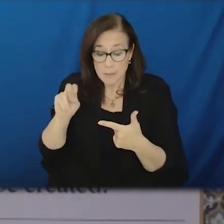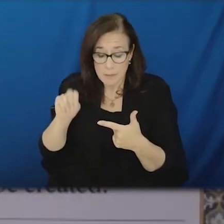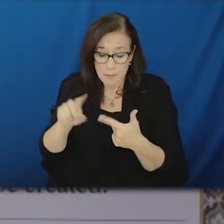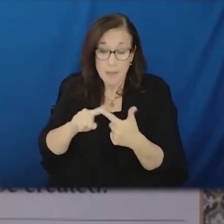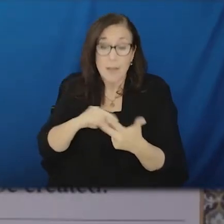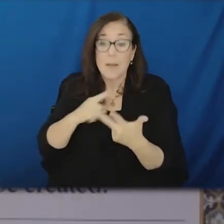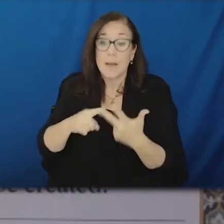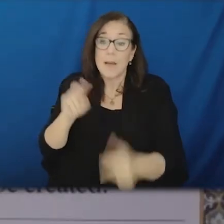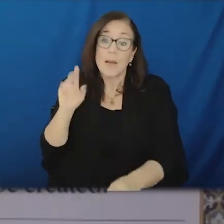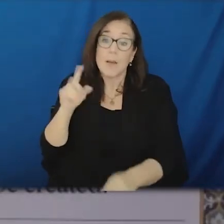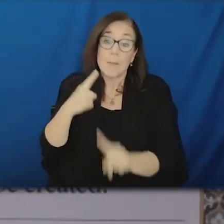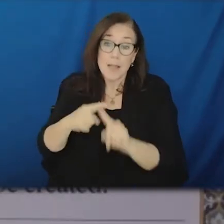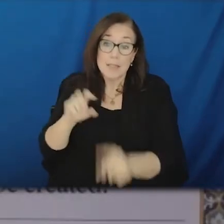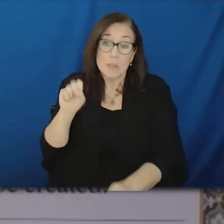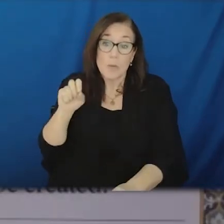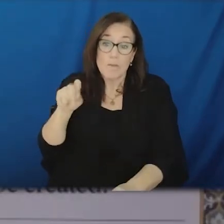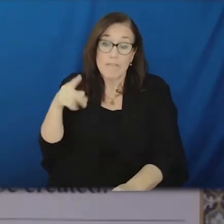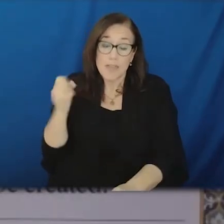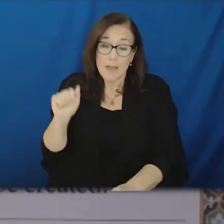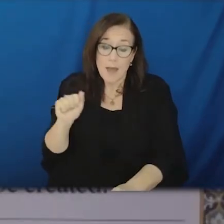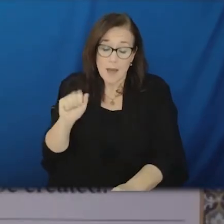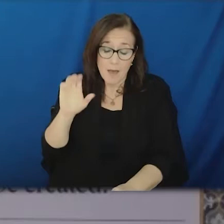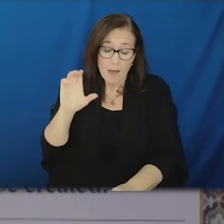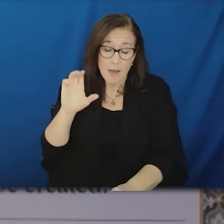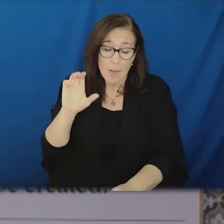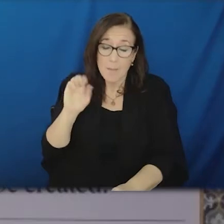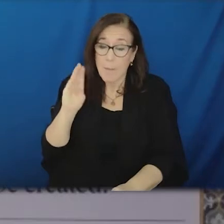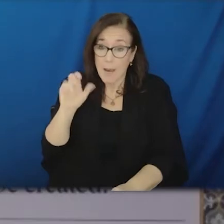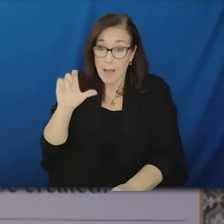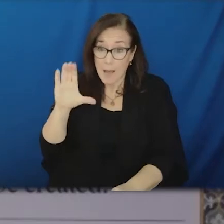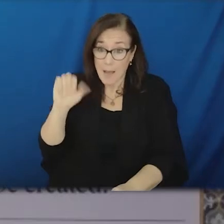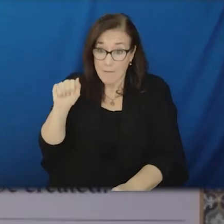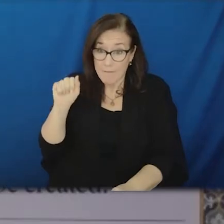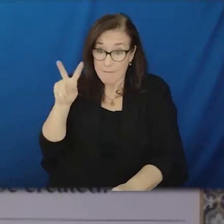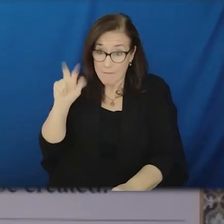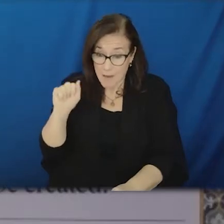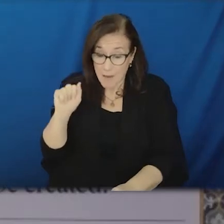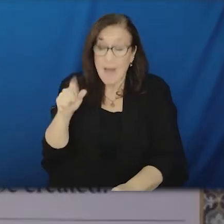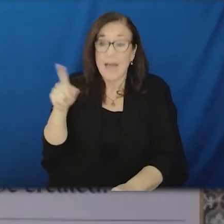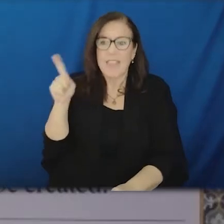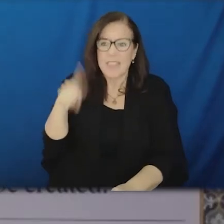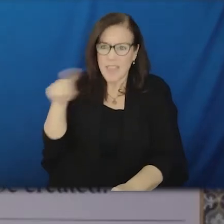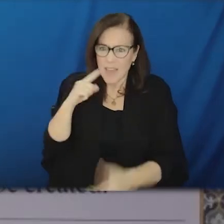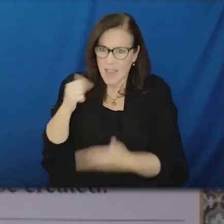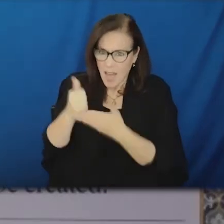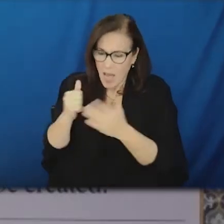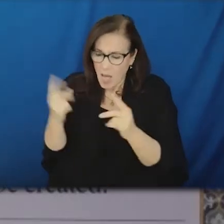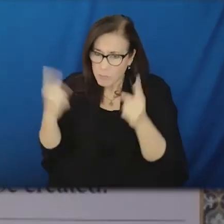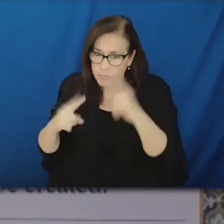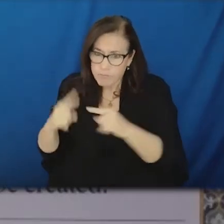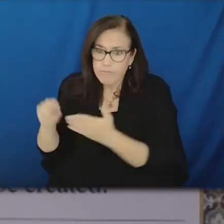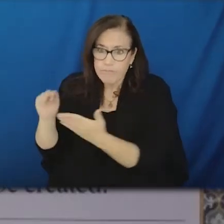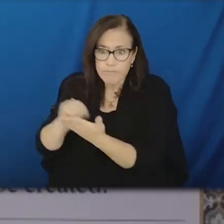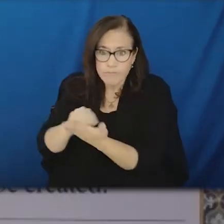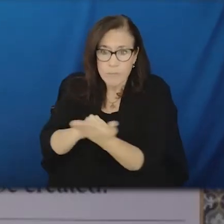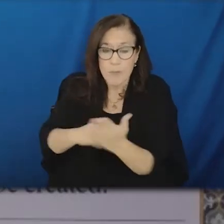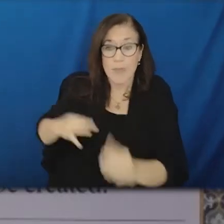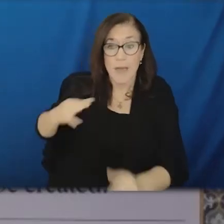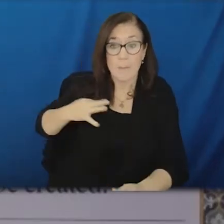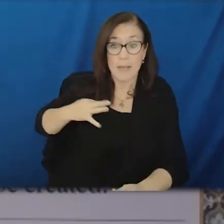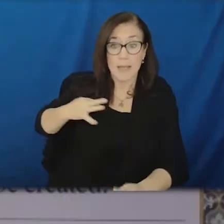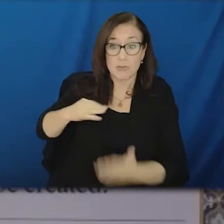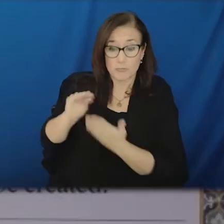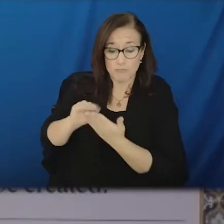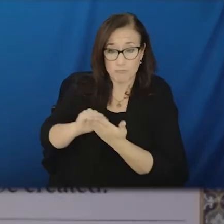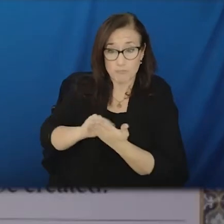our translation unit, put together the application. And we did this in the thought that we have